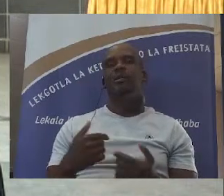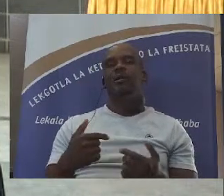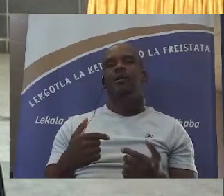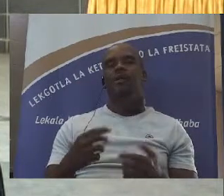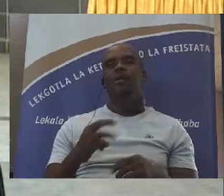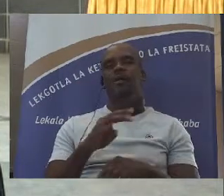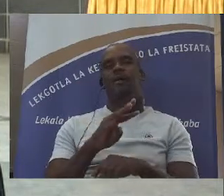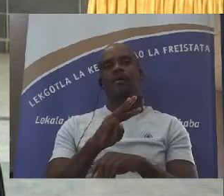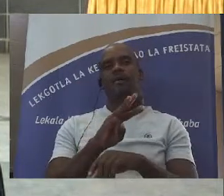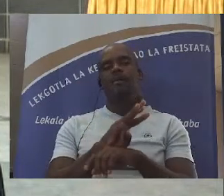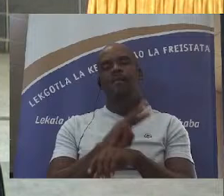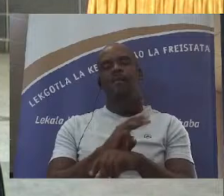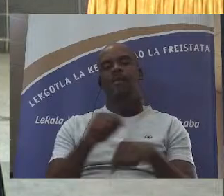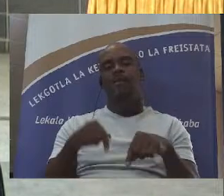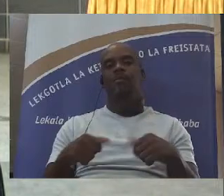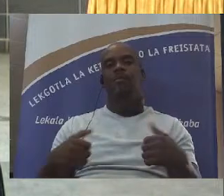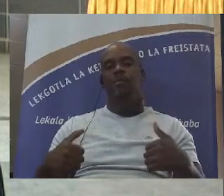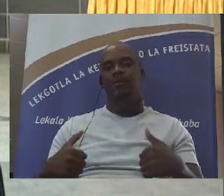here in Koffiefontein